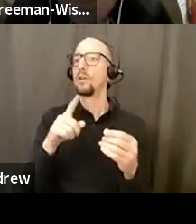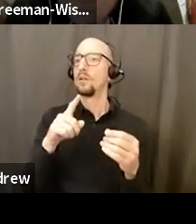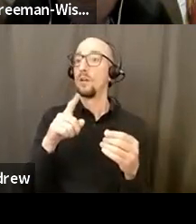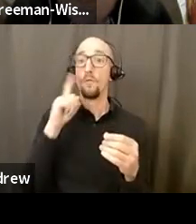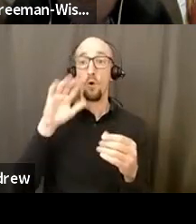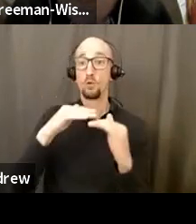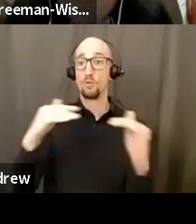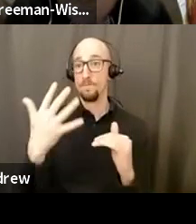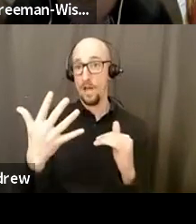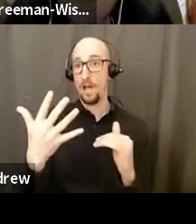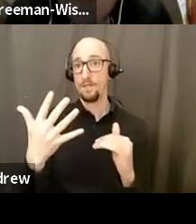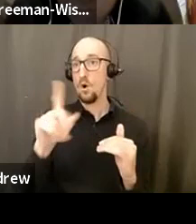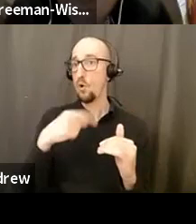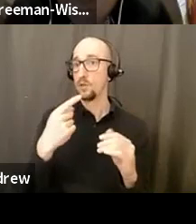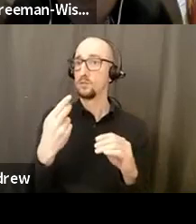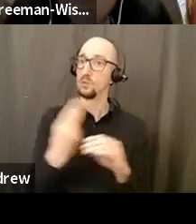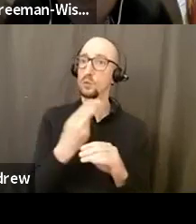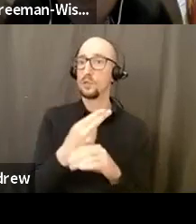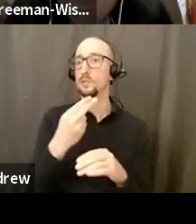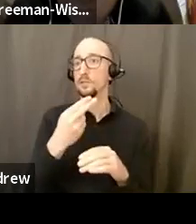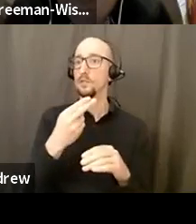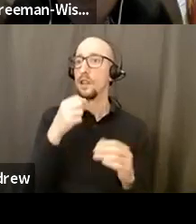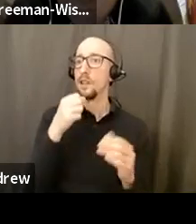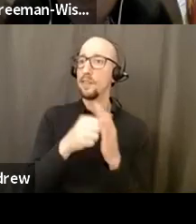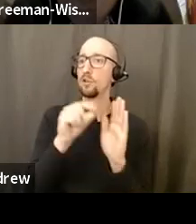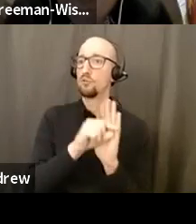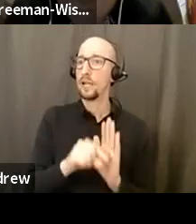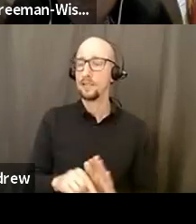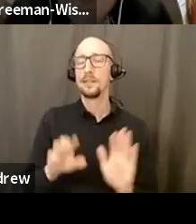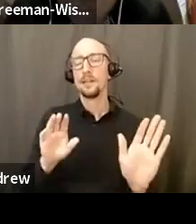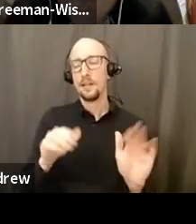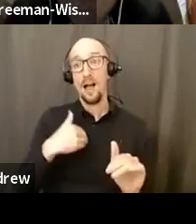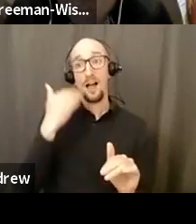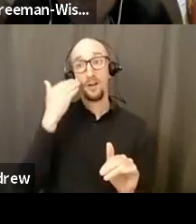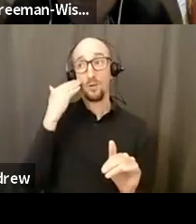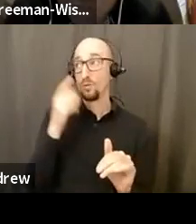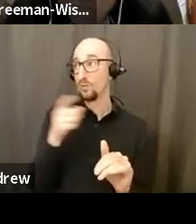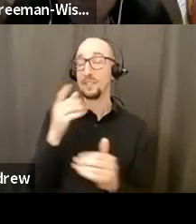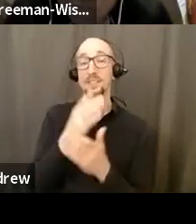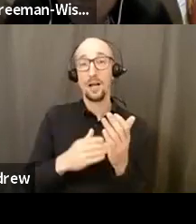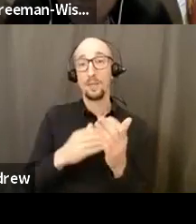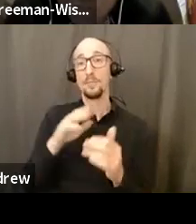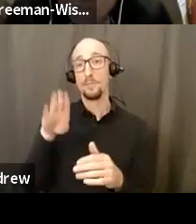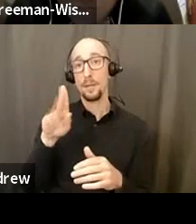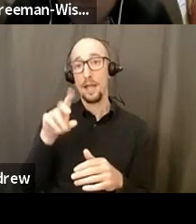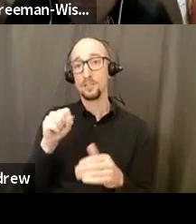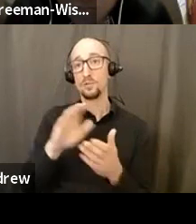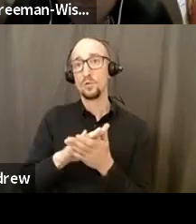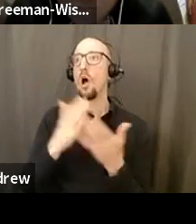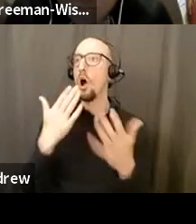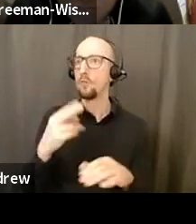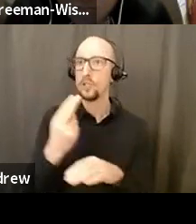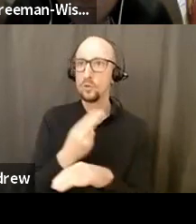It should be noted that some BPS schools already use letter grades in grade 5, which already